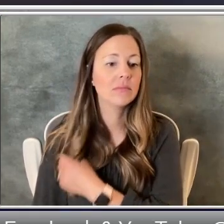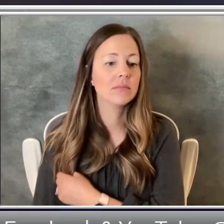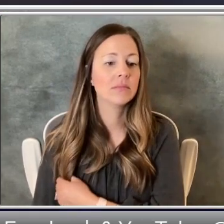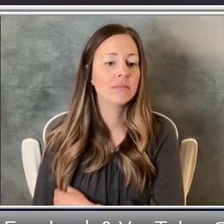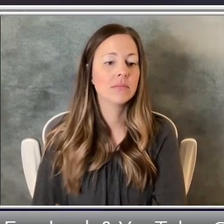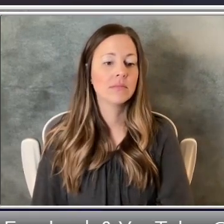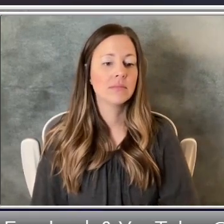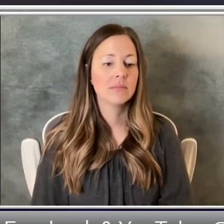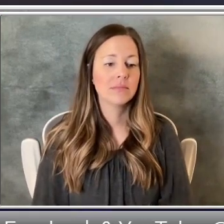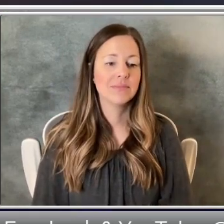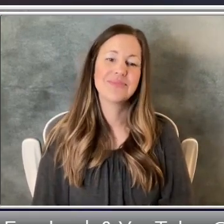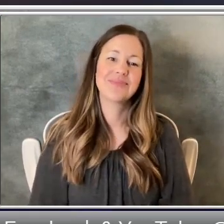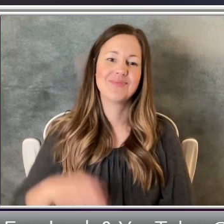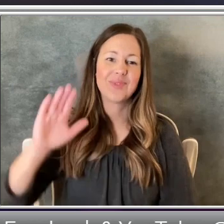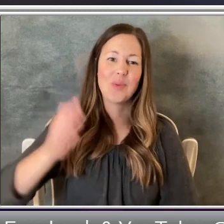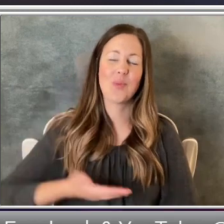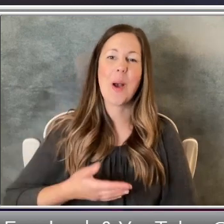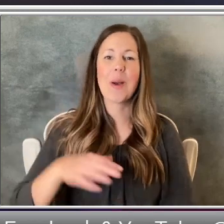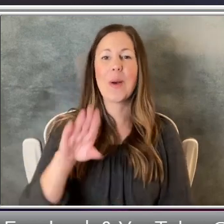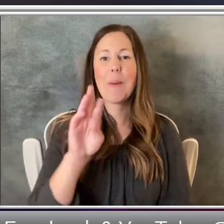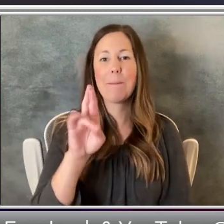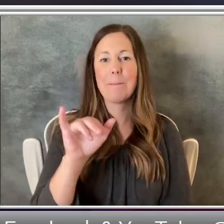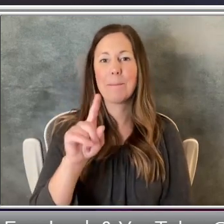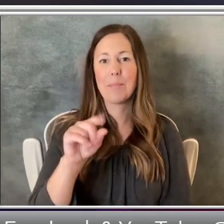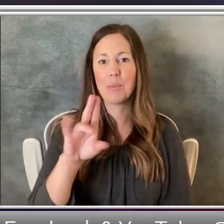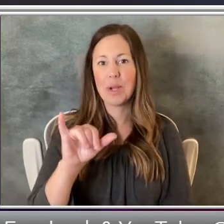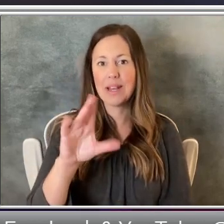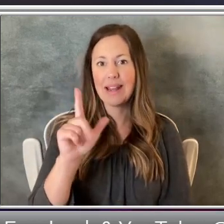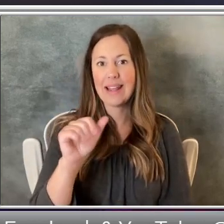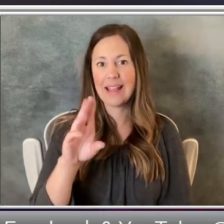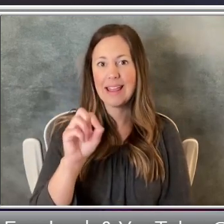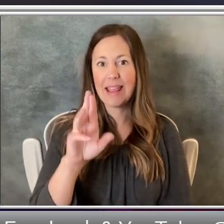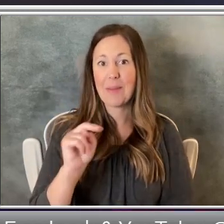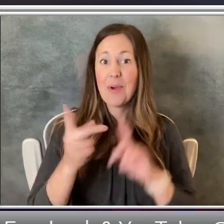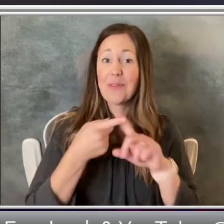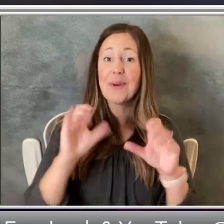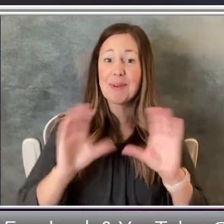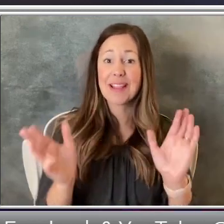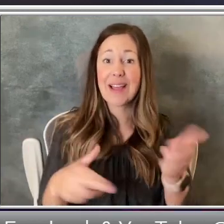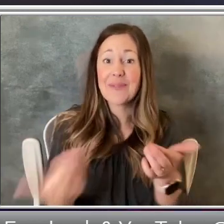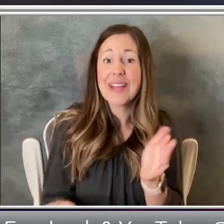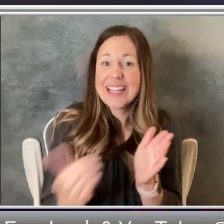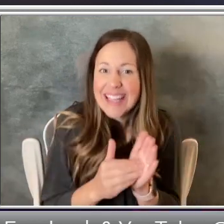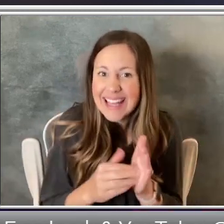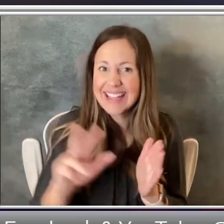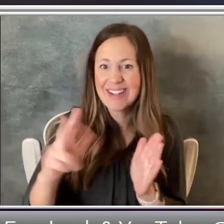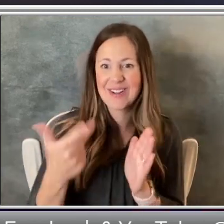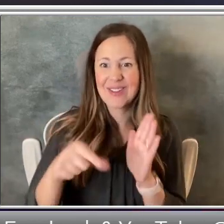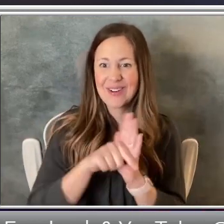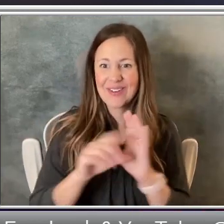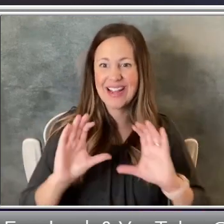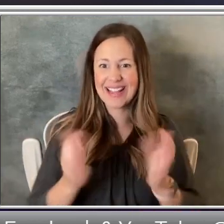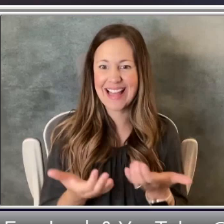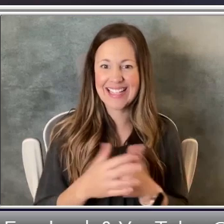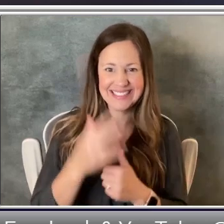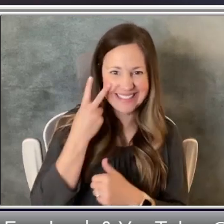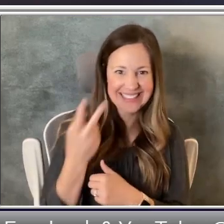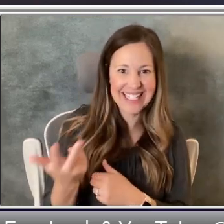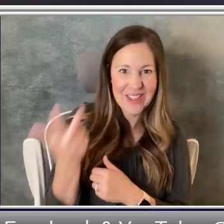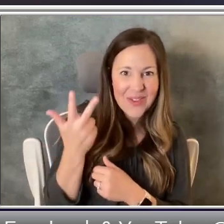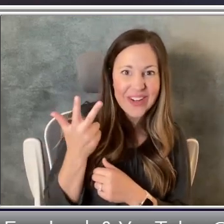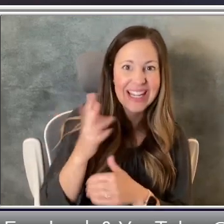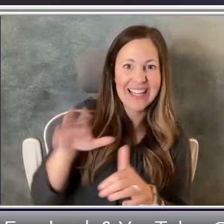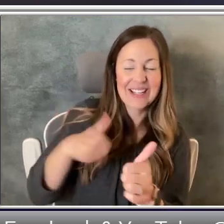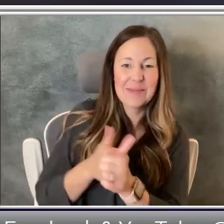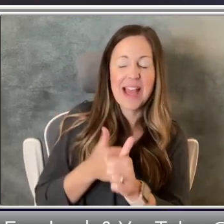We want to welcome our guest, Brittany Claiborne, from her classroom, once again, her third grade classroom. That's what the 3 is behind her. And